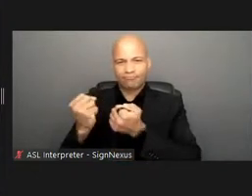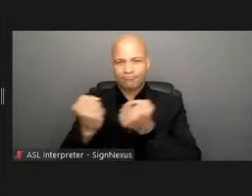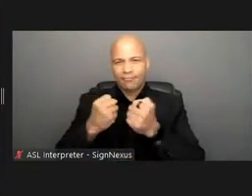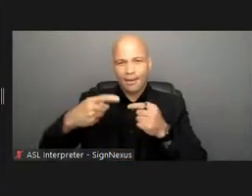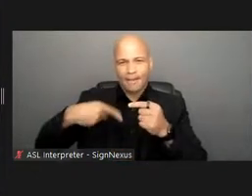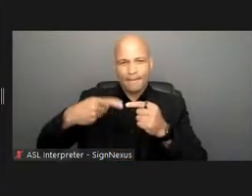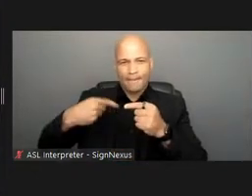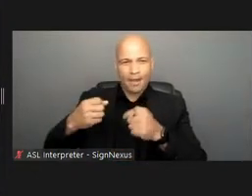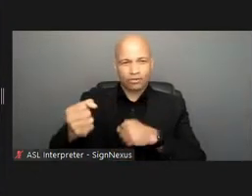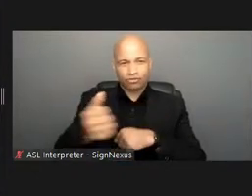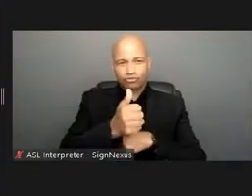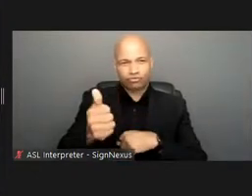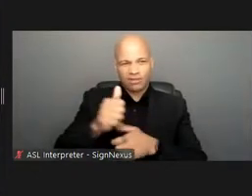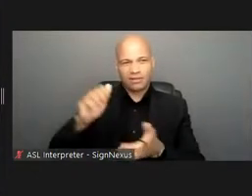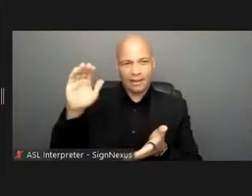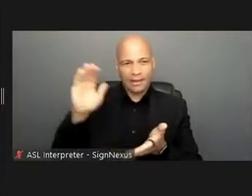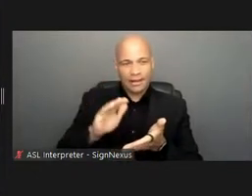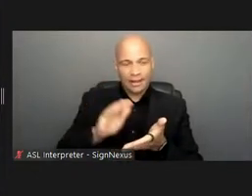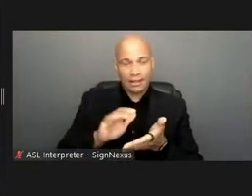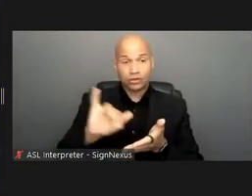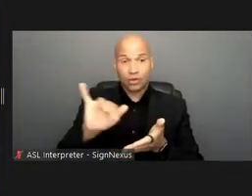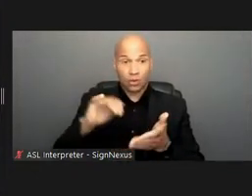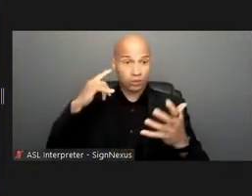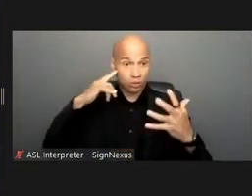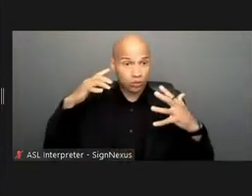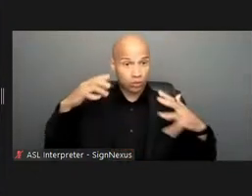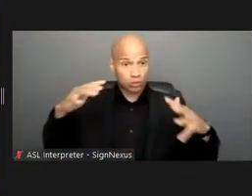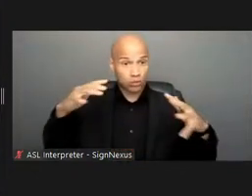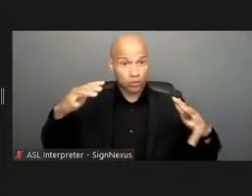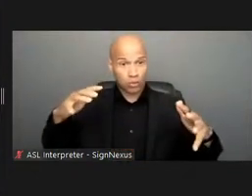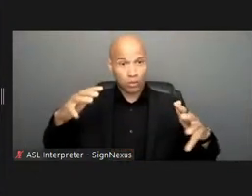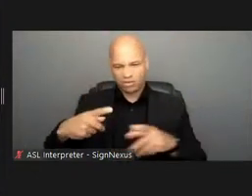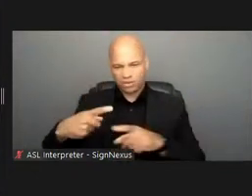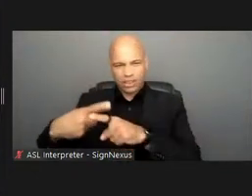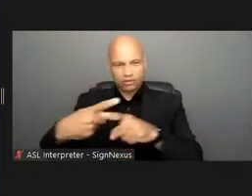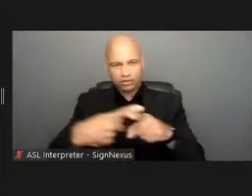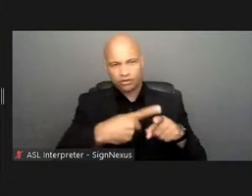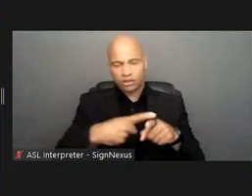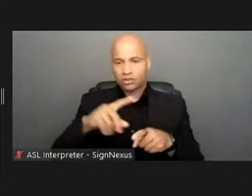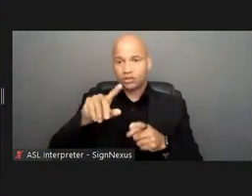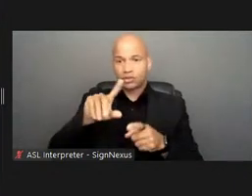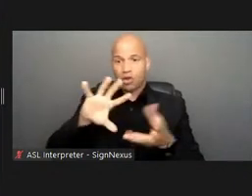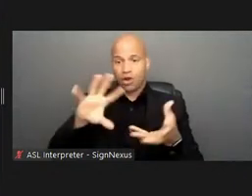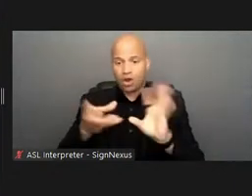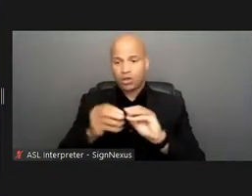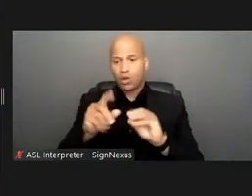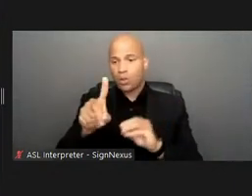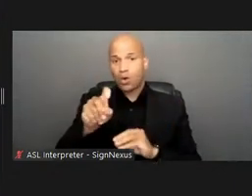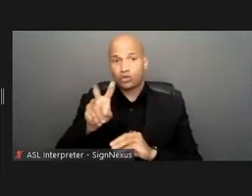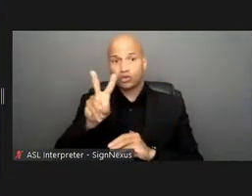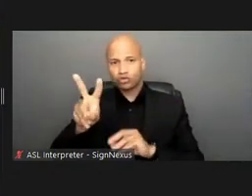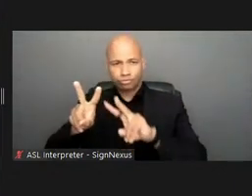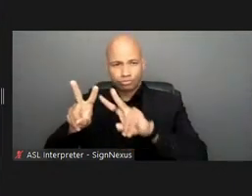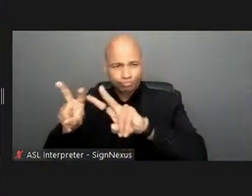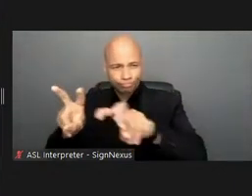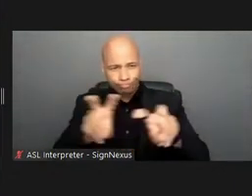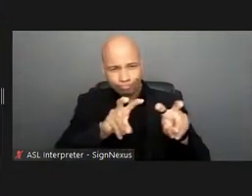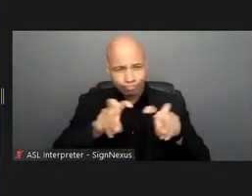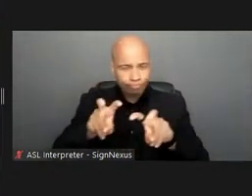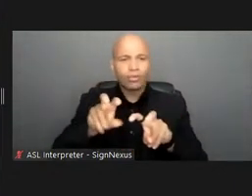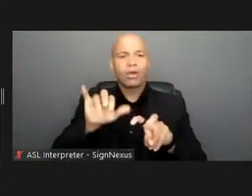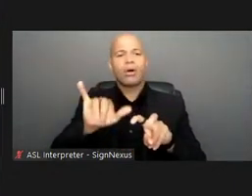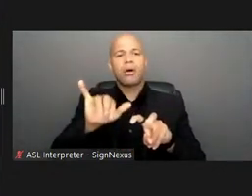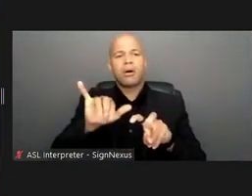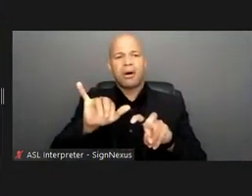102 intersections were assessed and all the crossings into the Manhattan Central business district a study found imperceptible